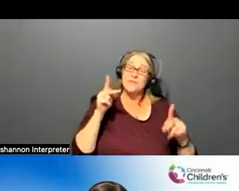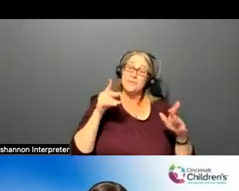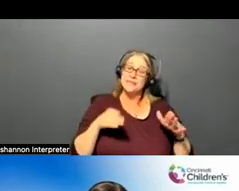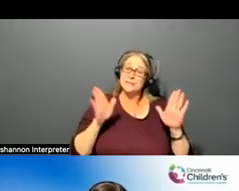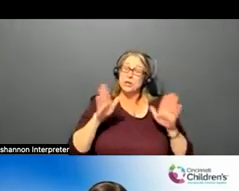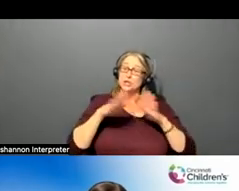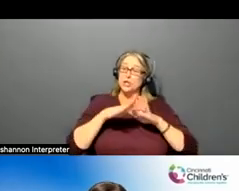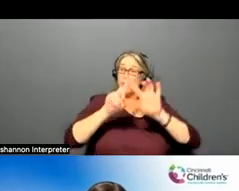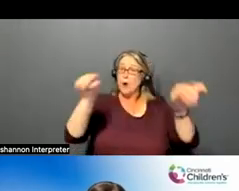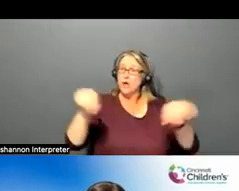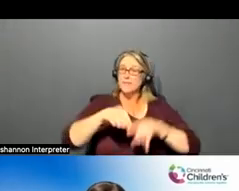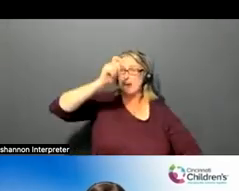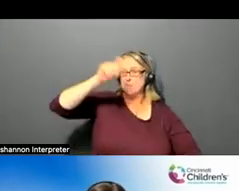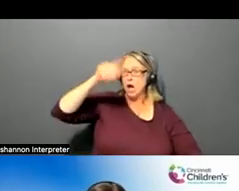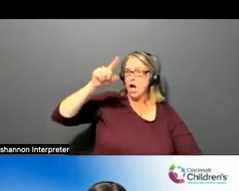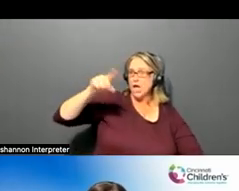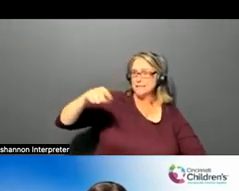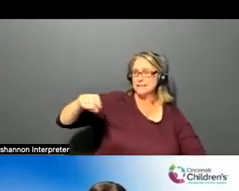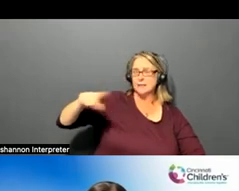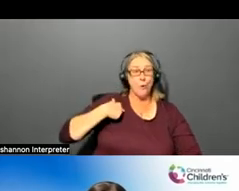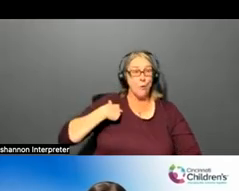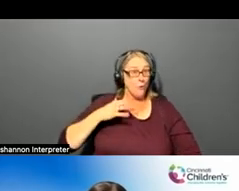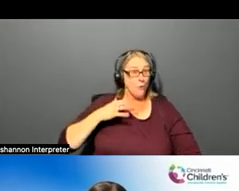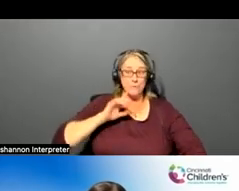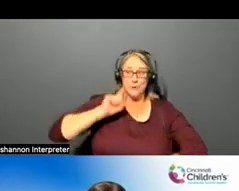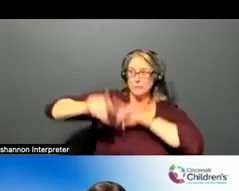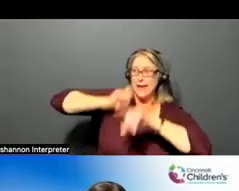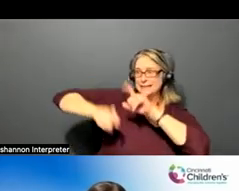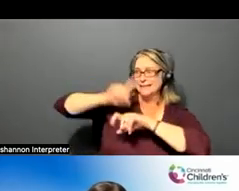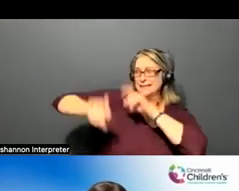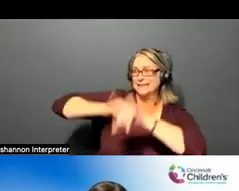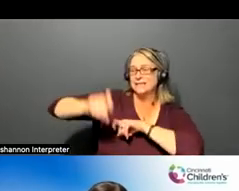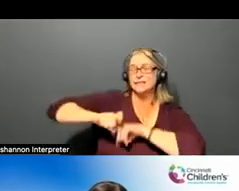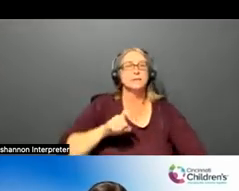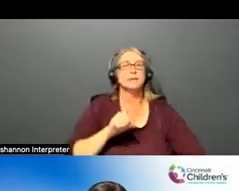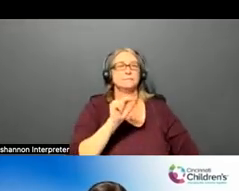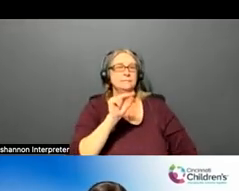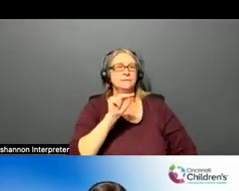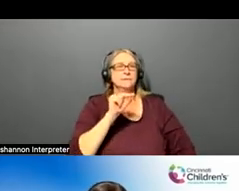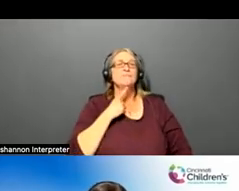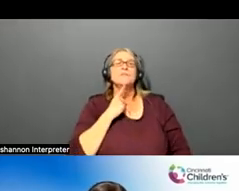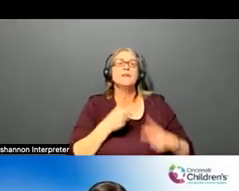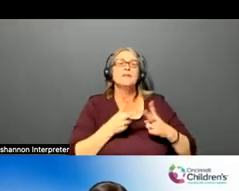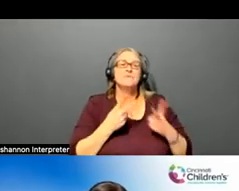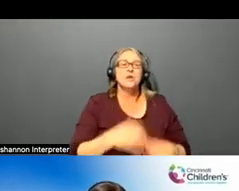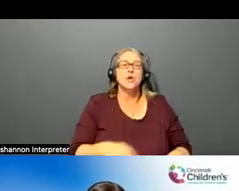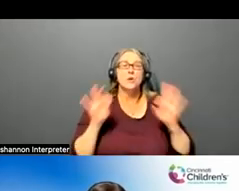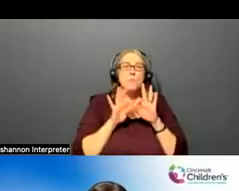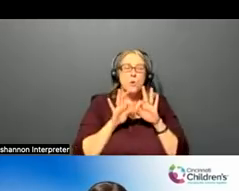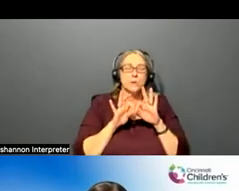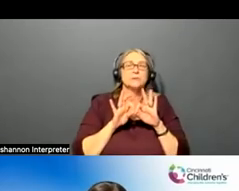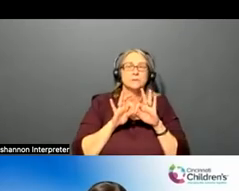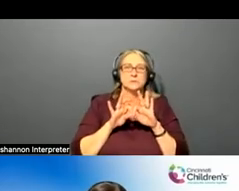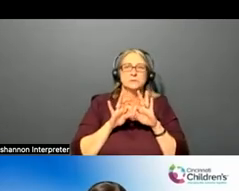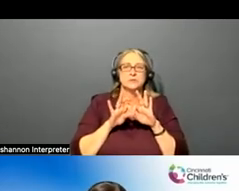many boxes, and therefore I'm going to ask them all the questions. And I think it's really important that, especially, and